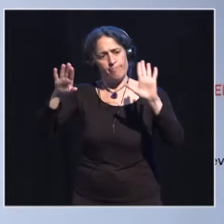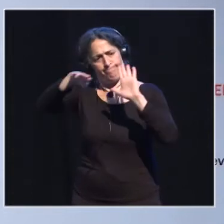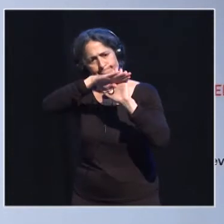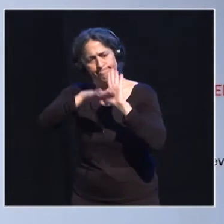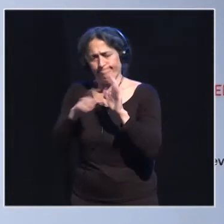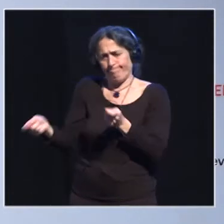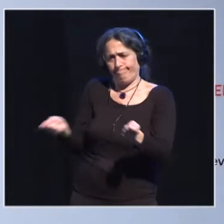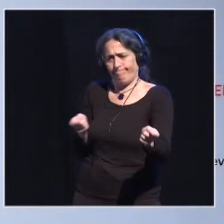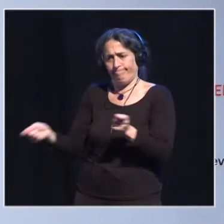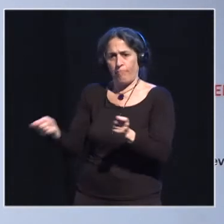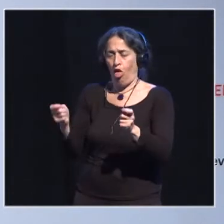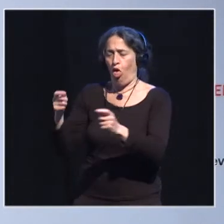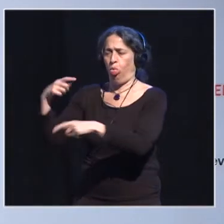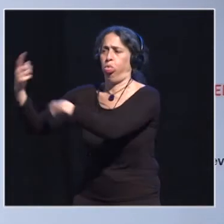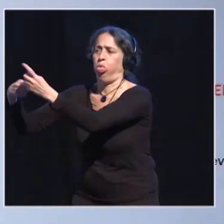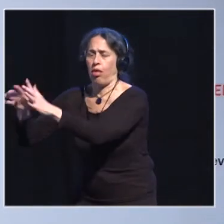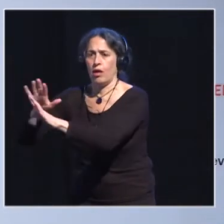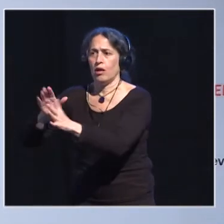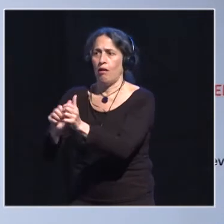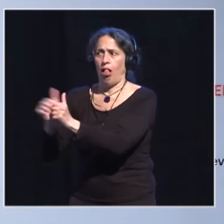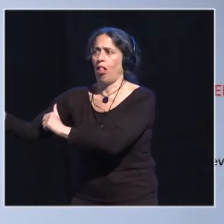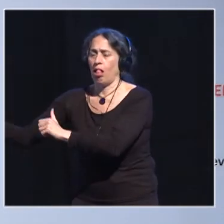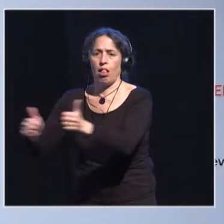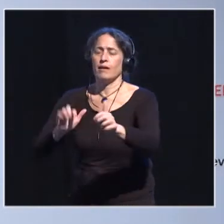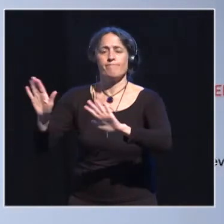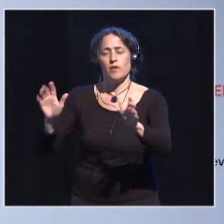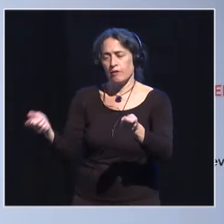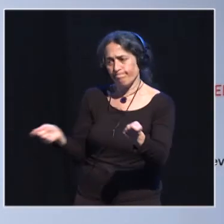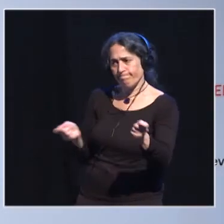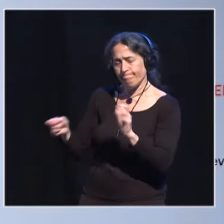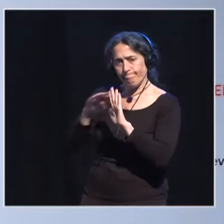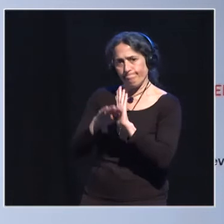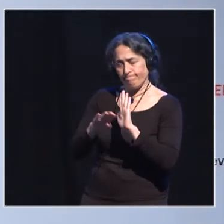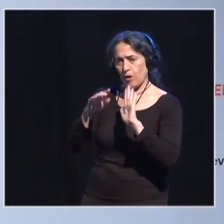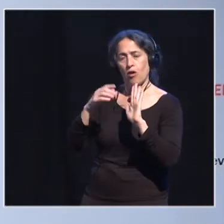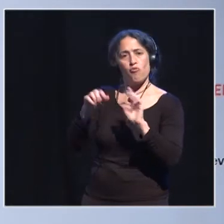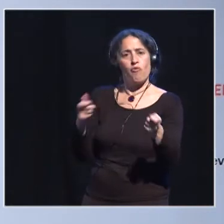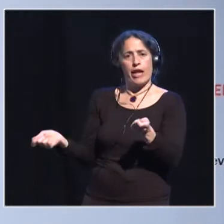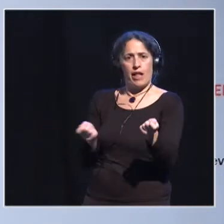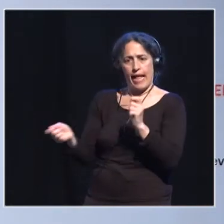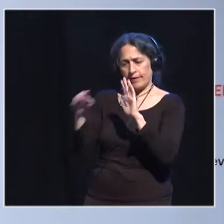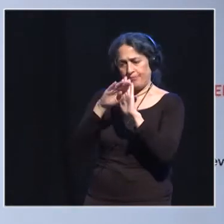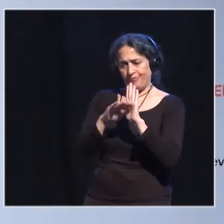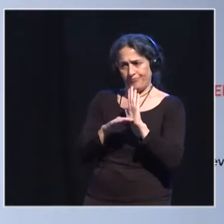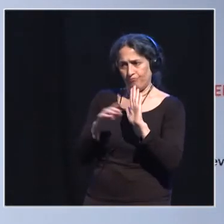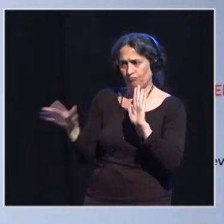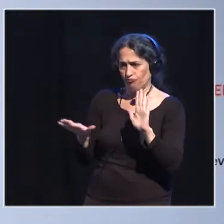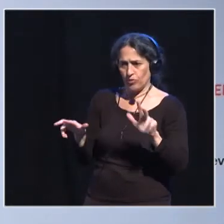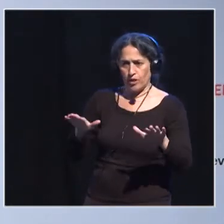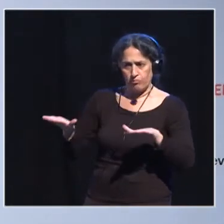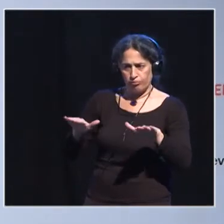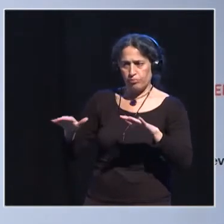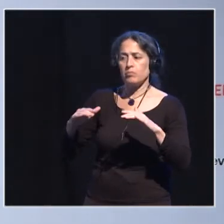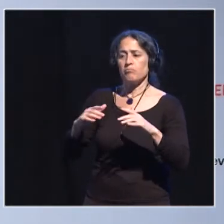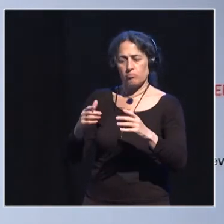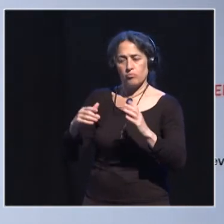investments, predictability is definitely needed. And in this meaning, I would like to support my